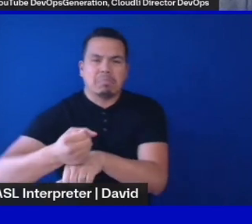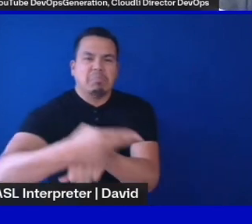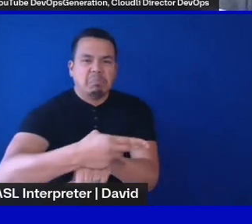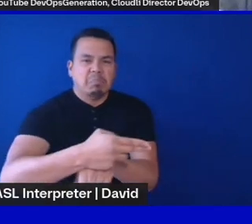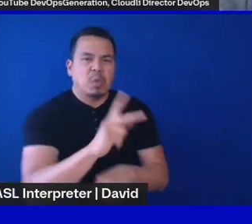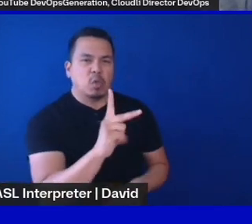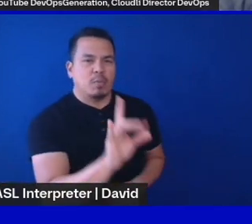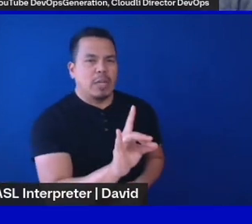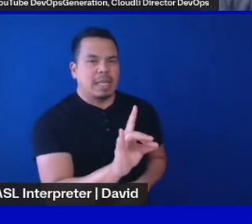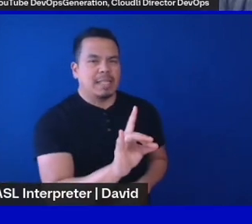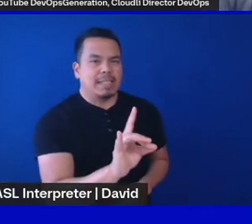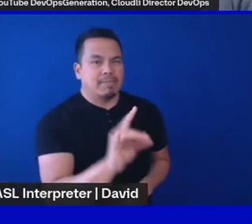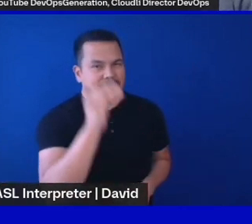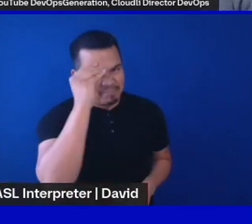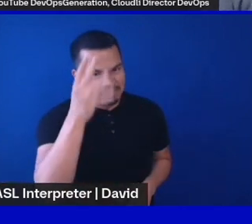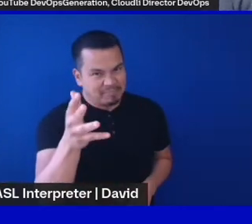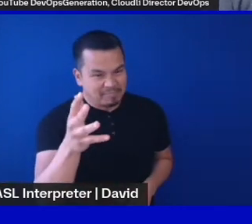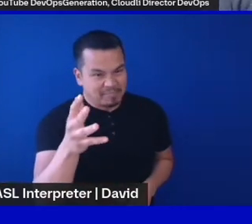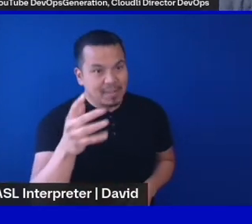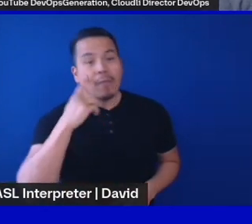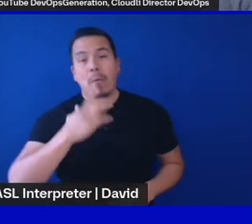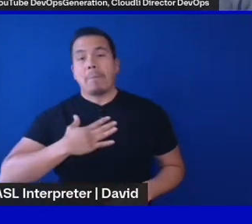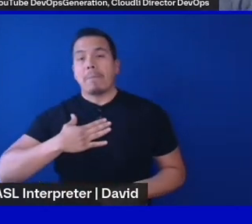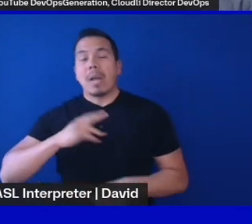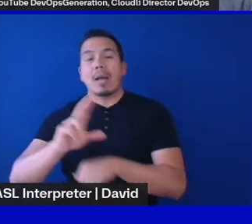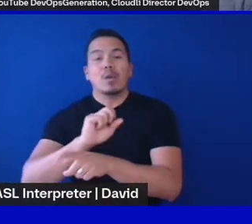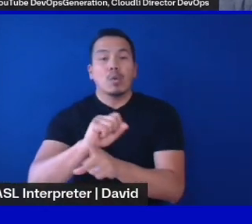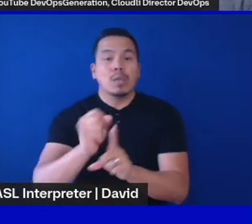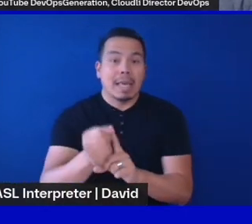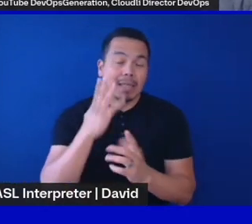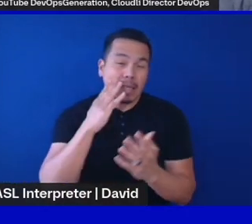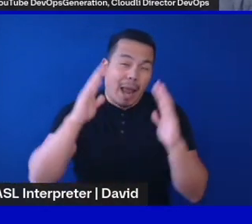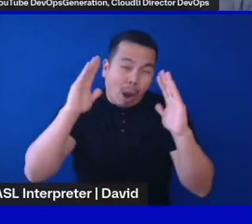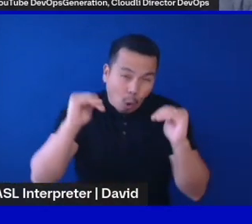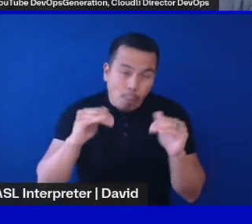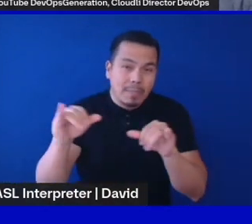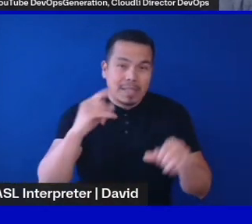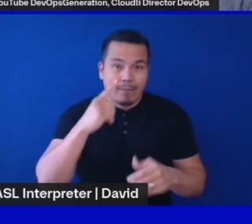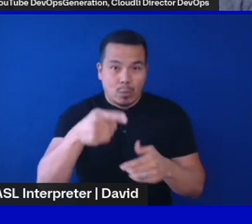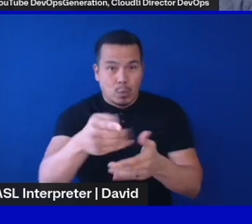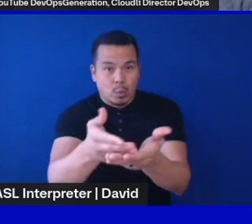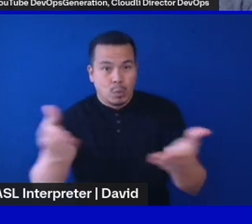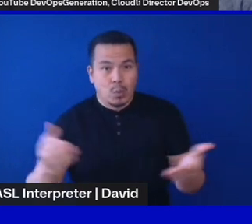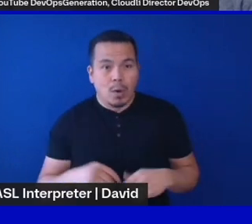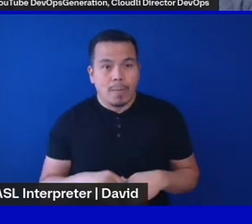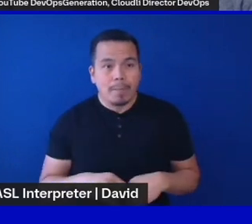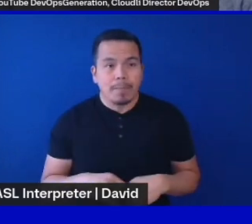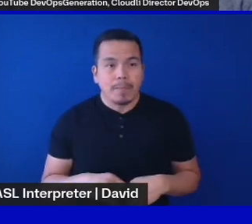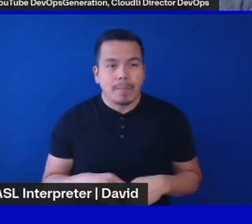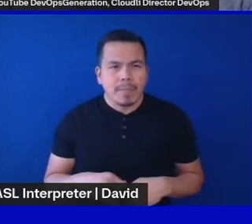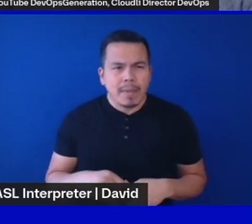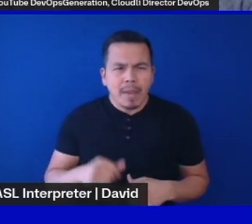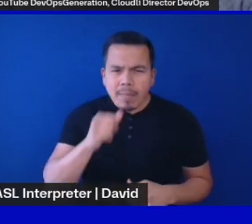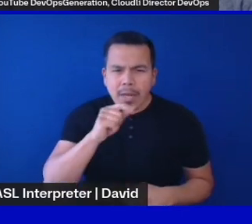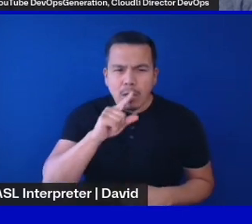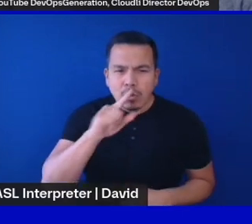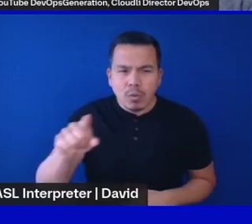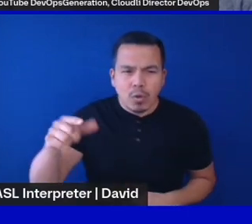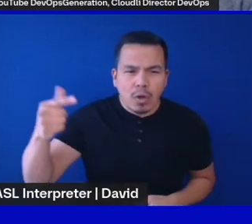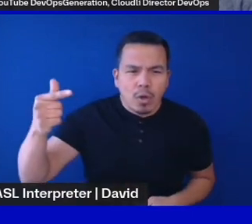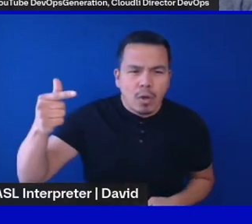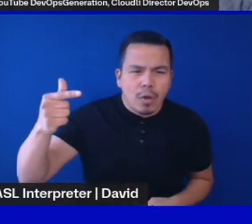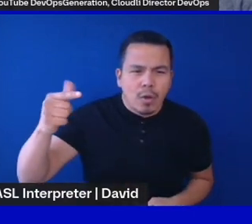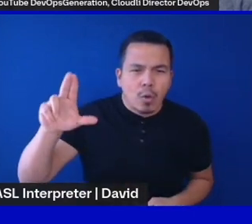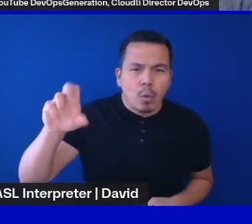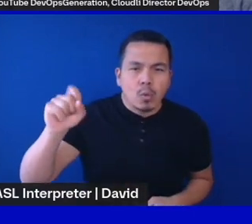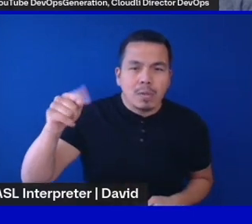for my use case, and hopefully for many of you who are listening today. Now, I don't know if Gustavo from the chat is still around.